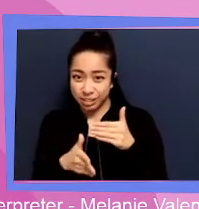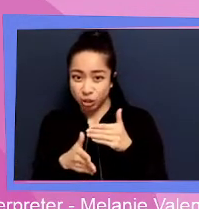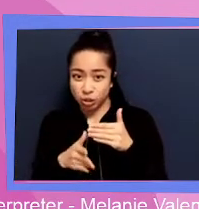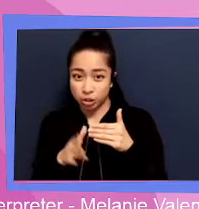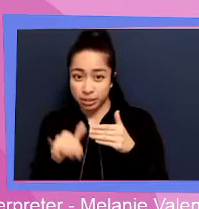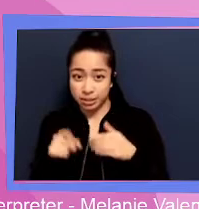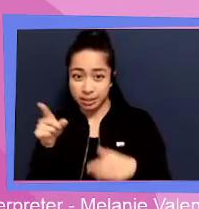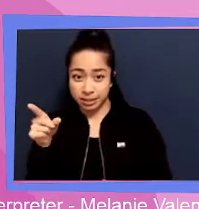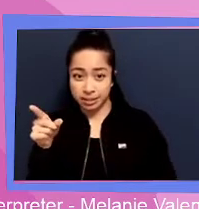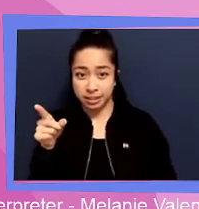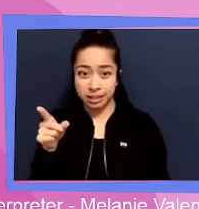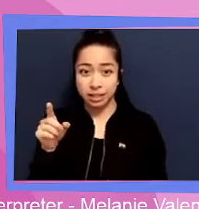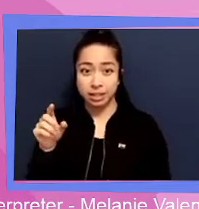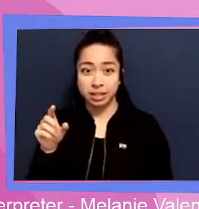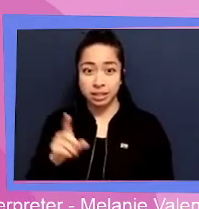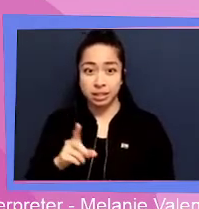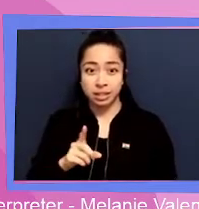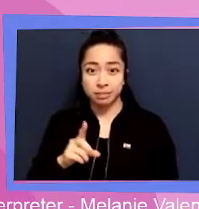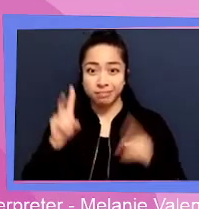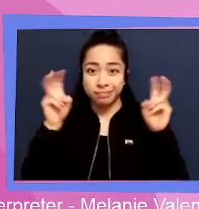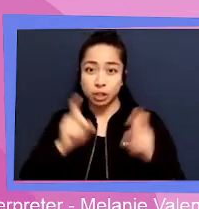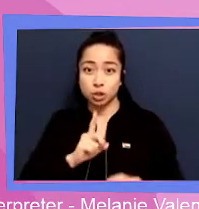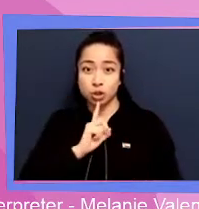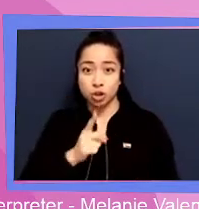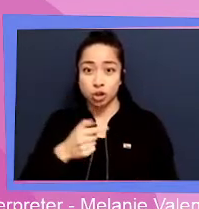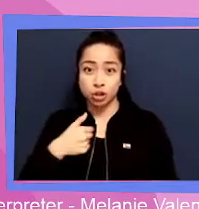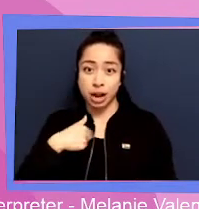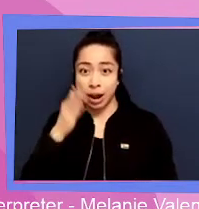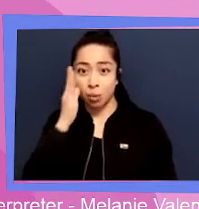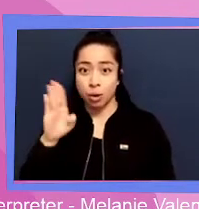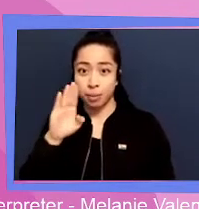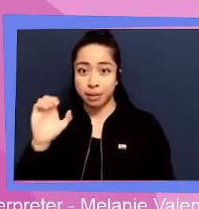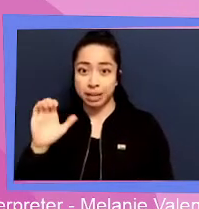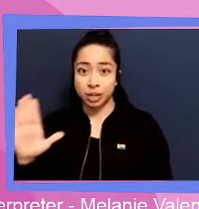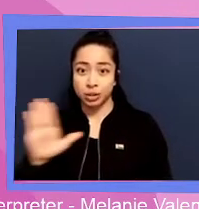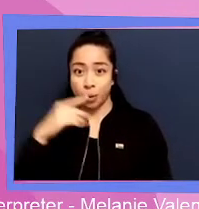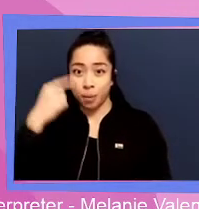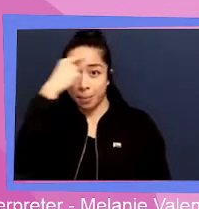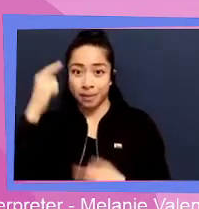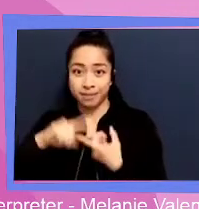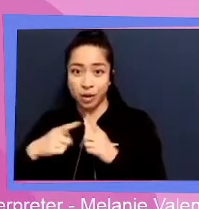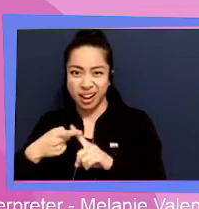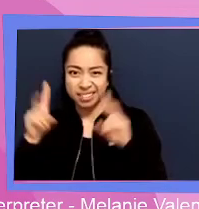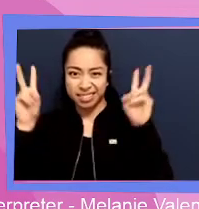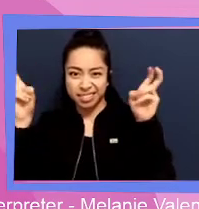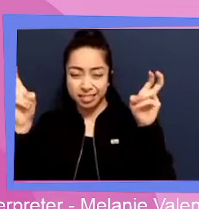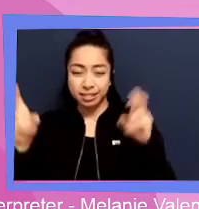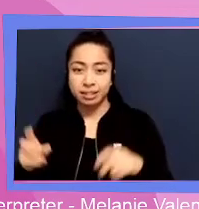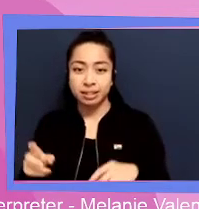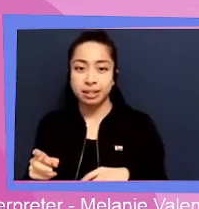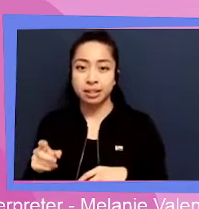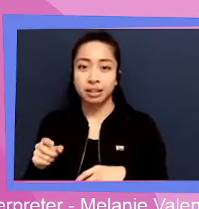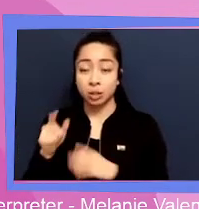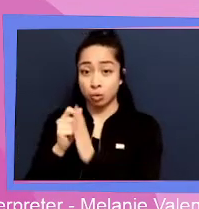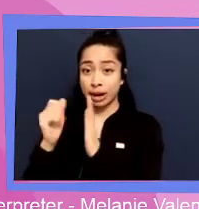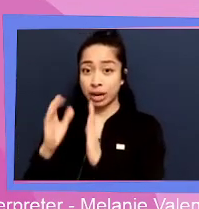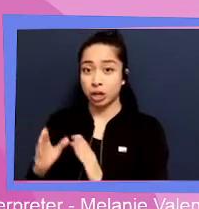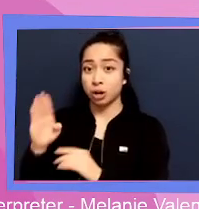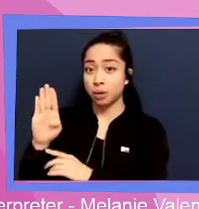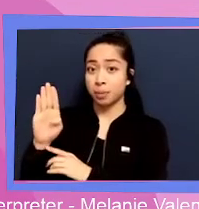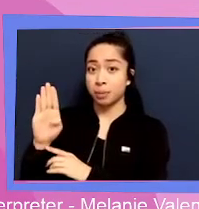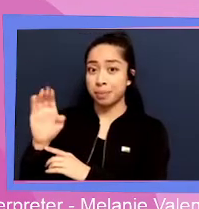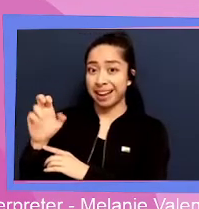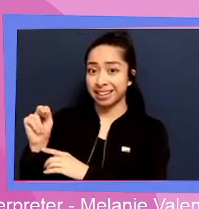Sure, I'll Be Your Black Friend by Ben Phillip, which I met Ben and he is a dream. He